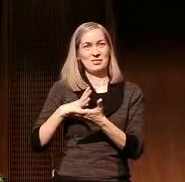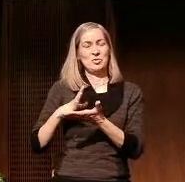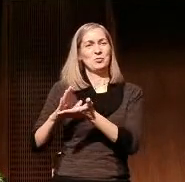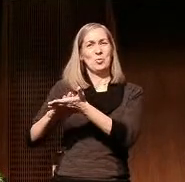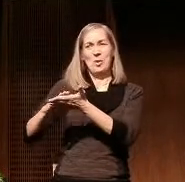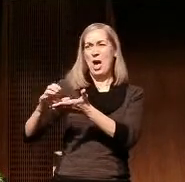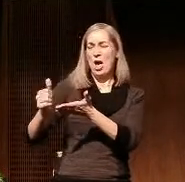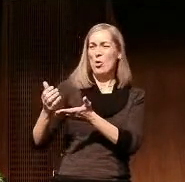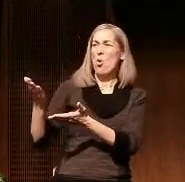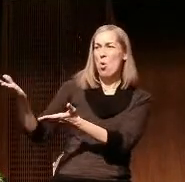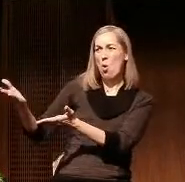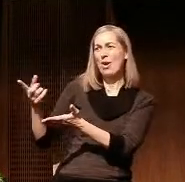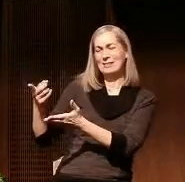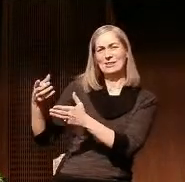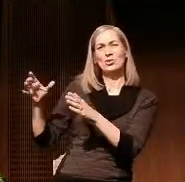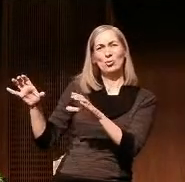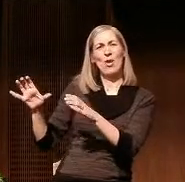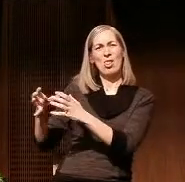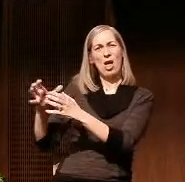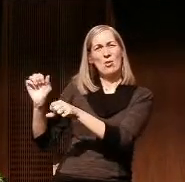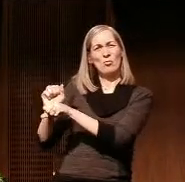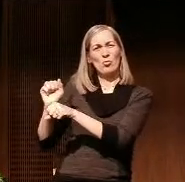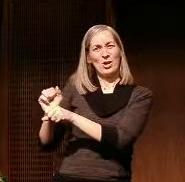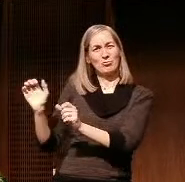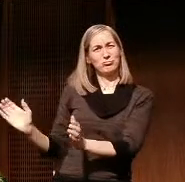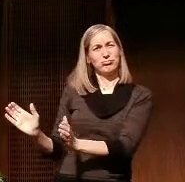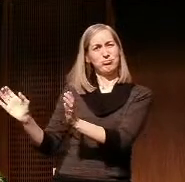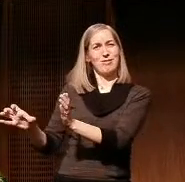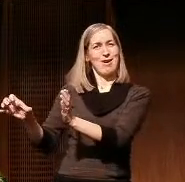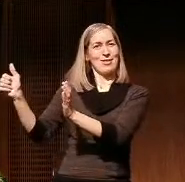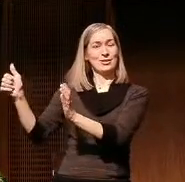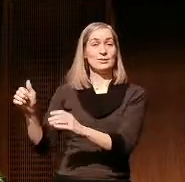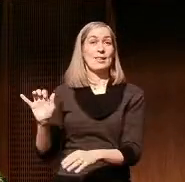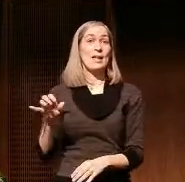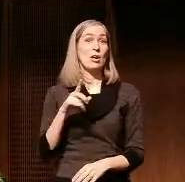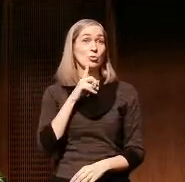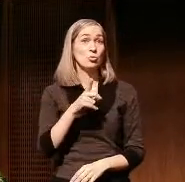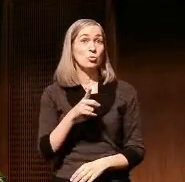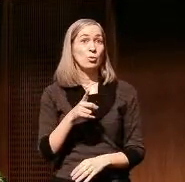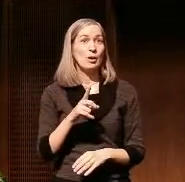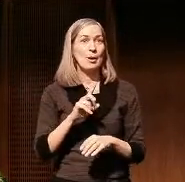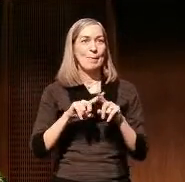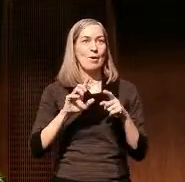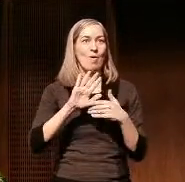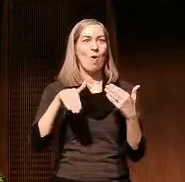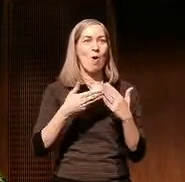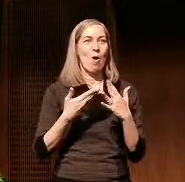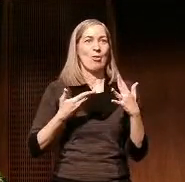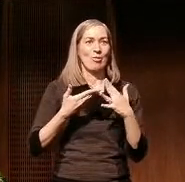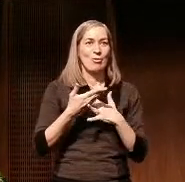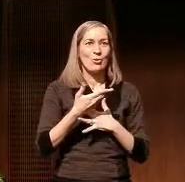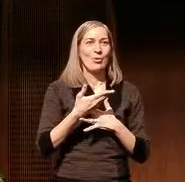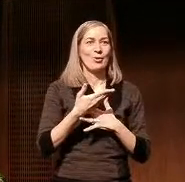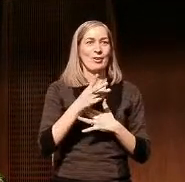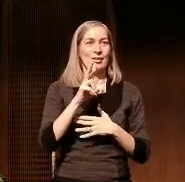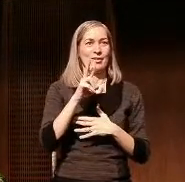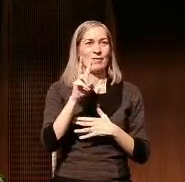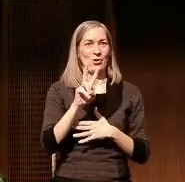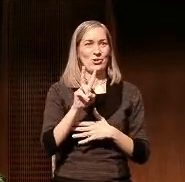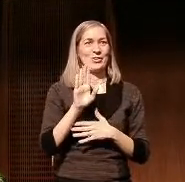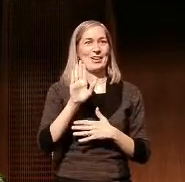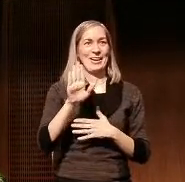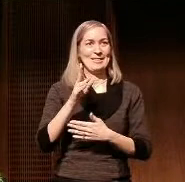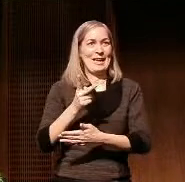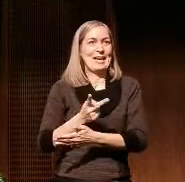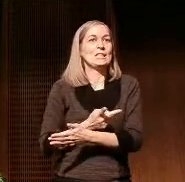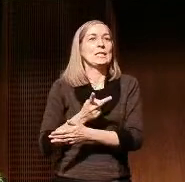much of the work, and it is true, but it was all done through his shepherding and